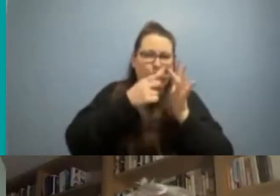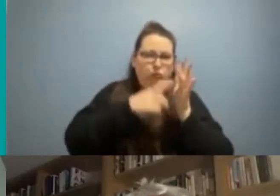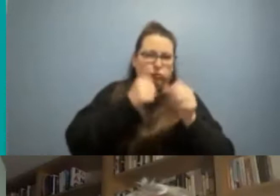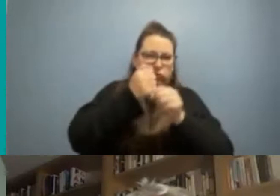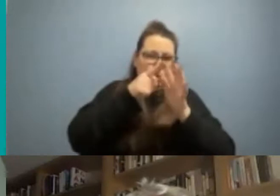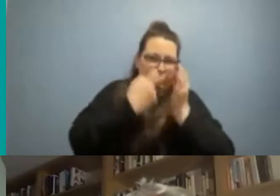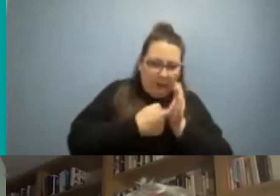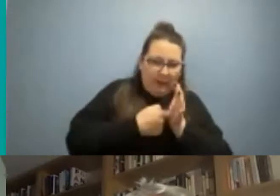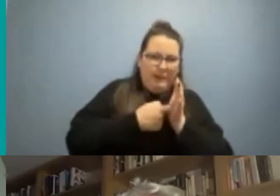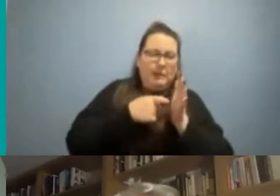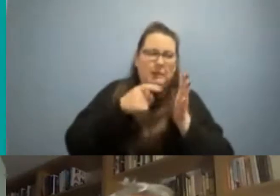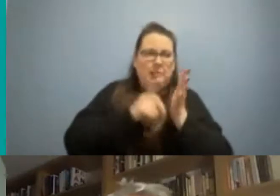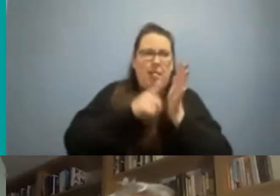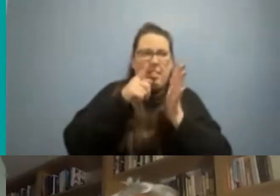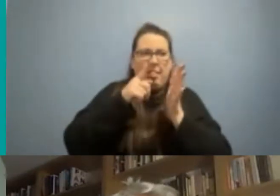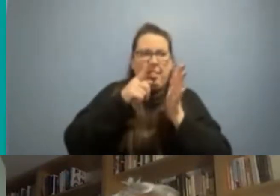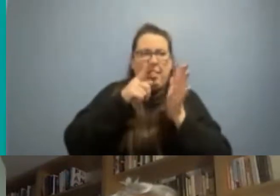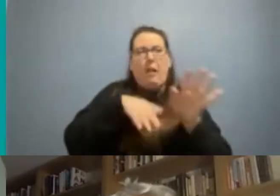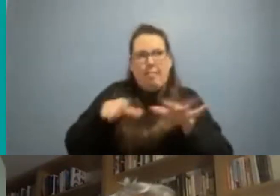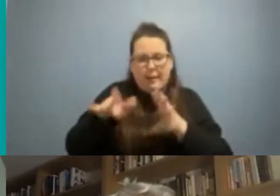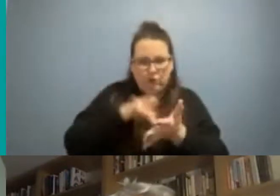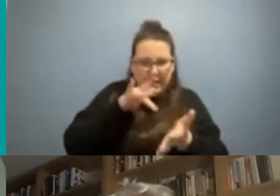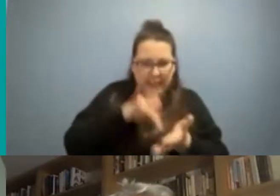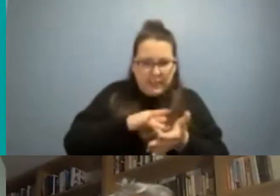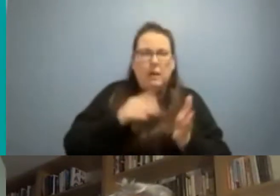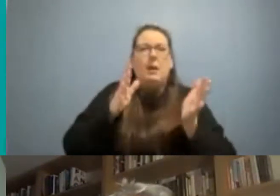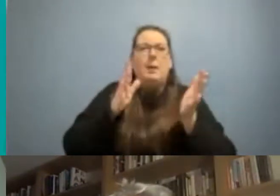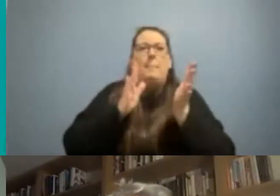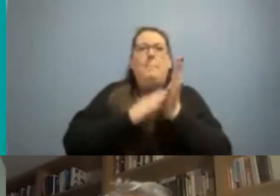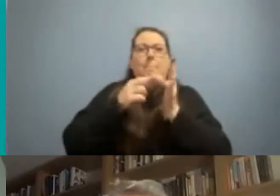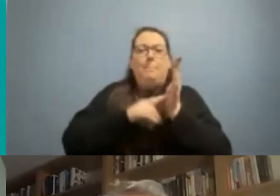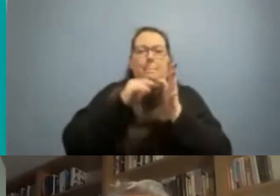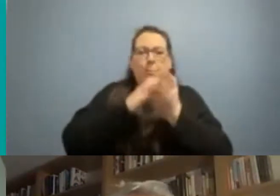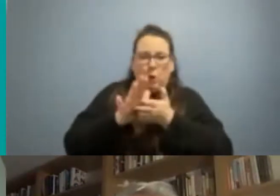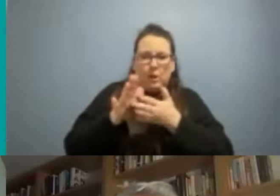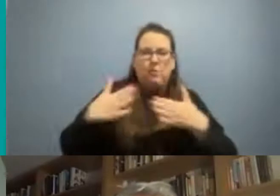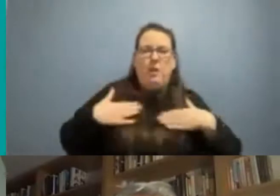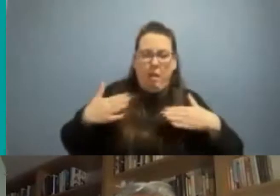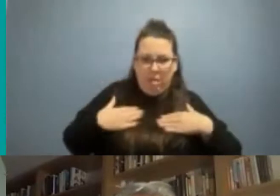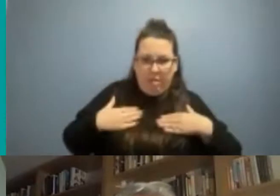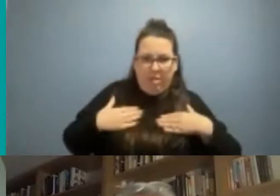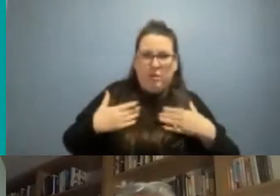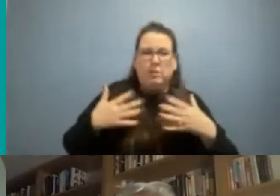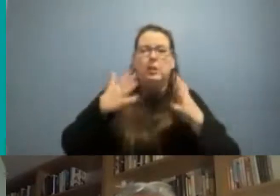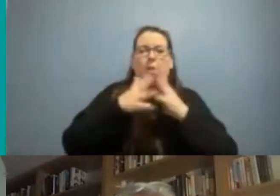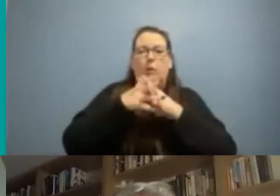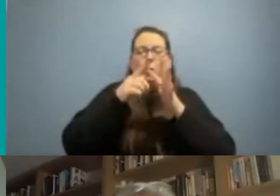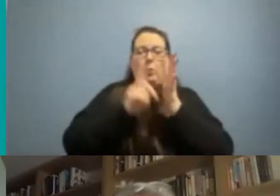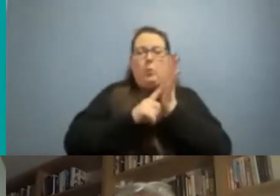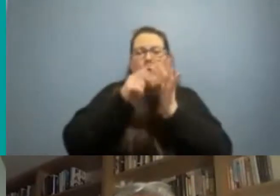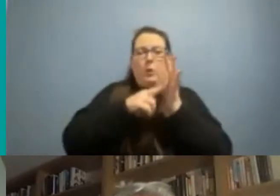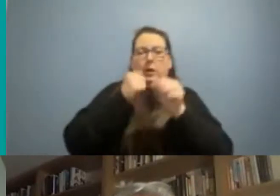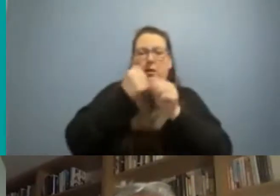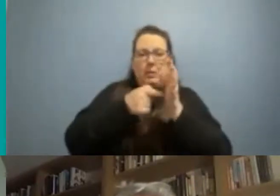Road, Keysborough, open from 9 to 8. Monash Health 133 Wellington Road, Clayton, open